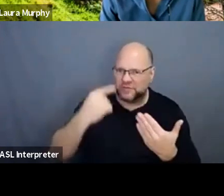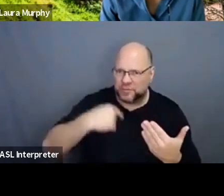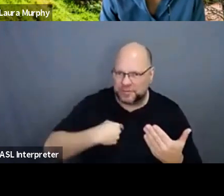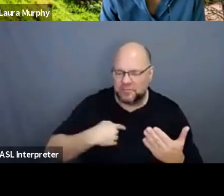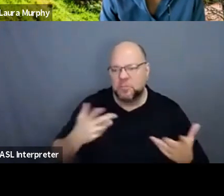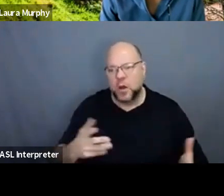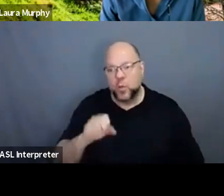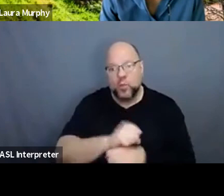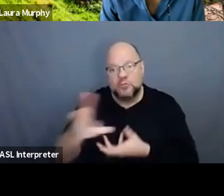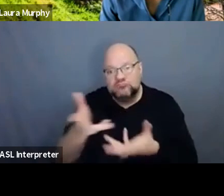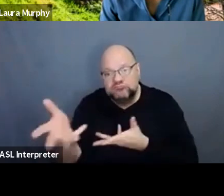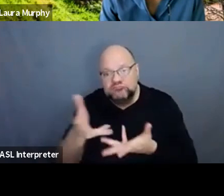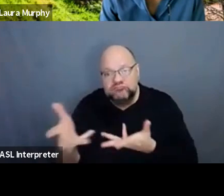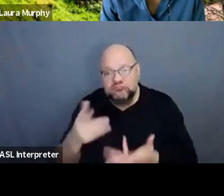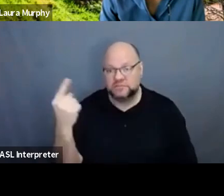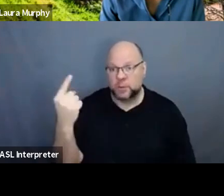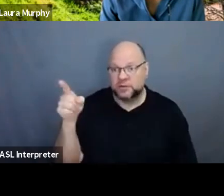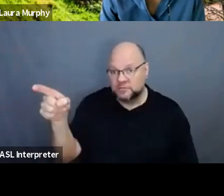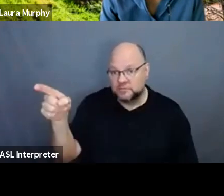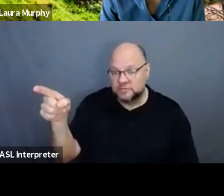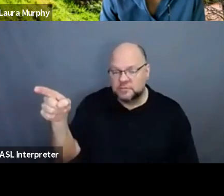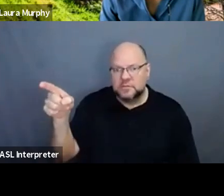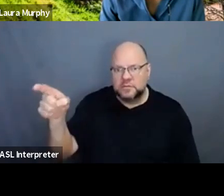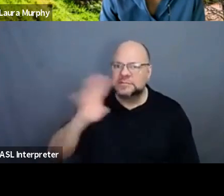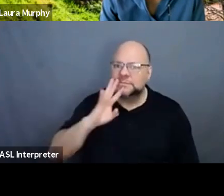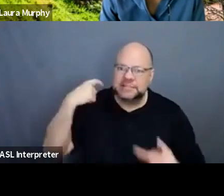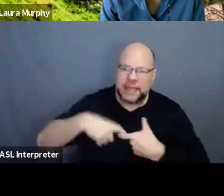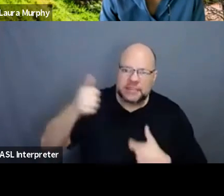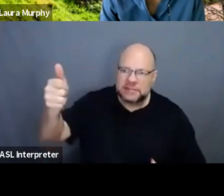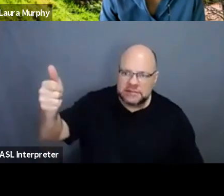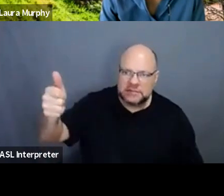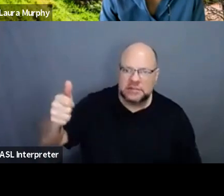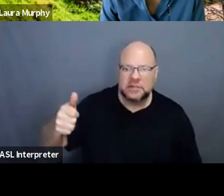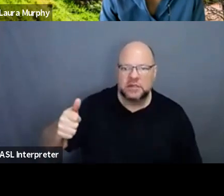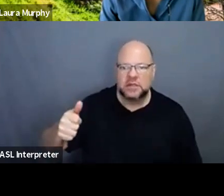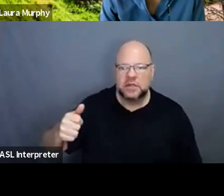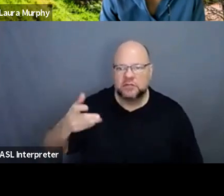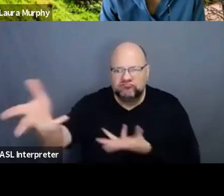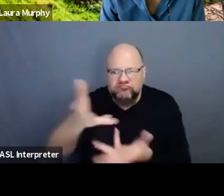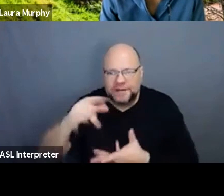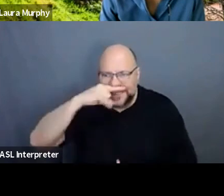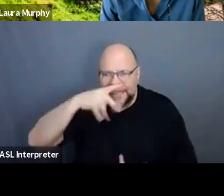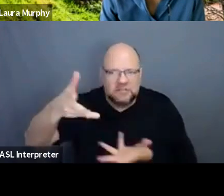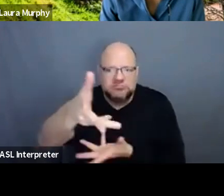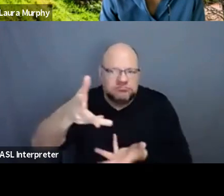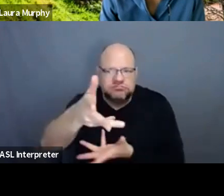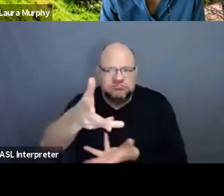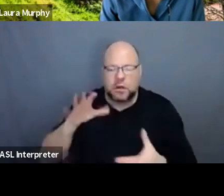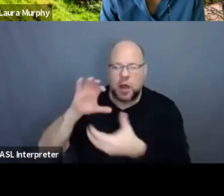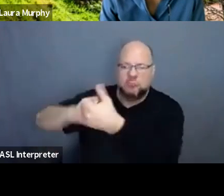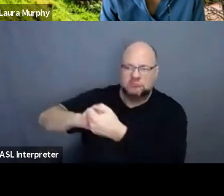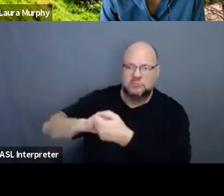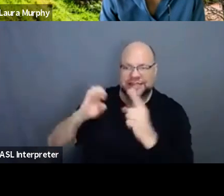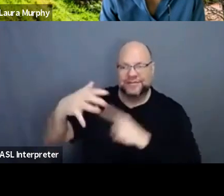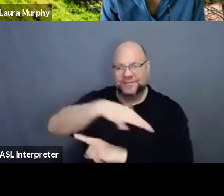I'm working alongside someone who, you know, speaks Spanish, resonates with the kids. We're partnering with an